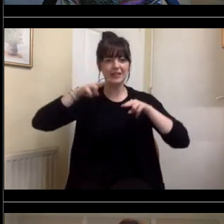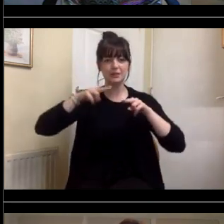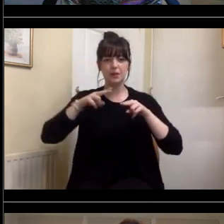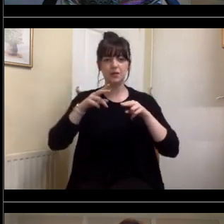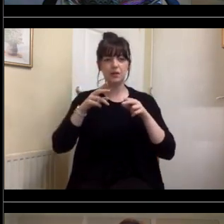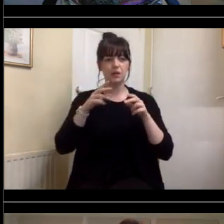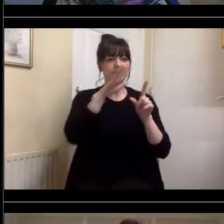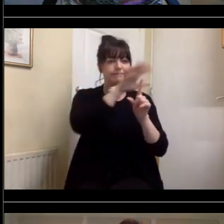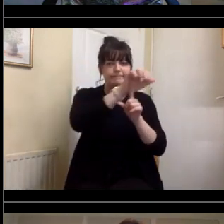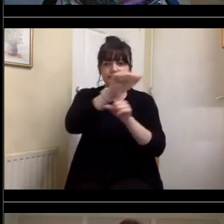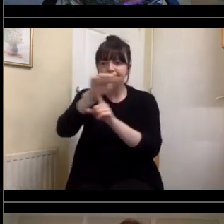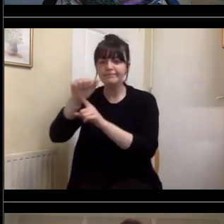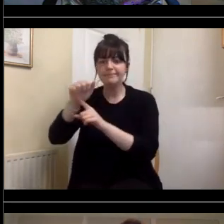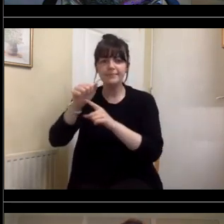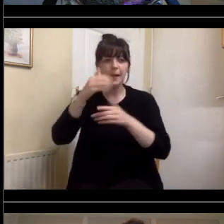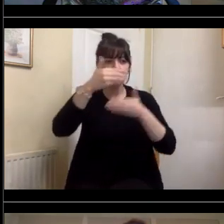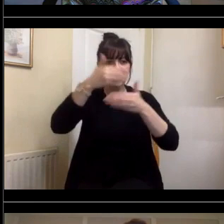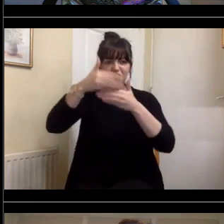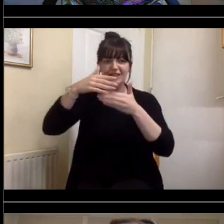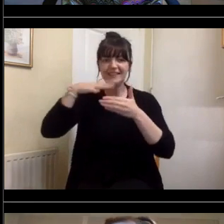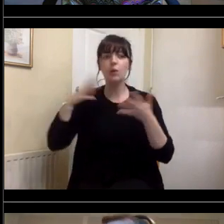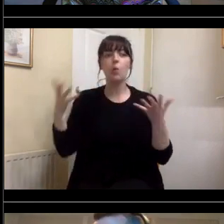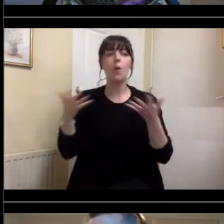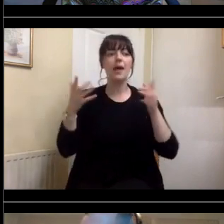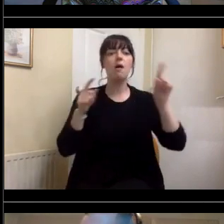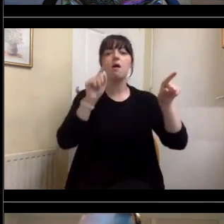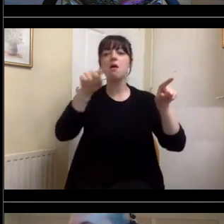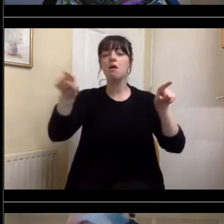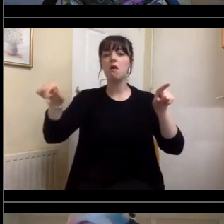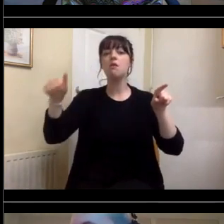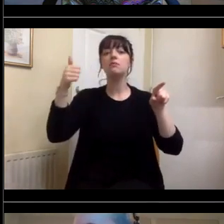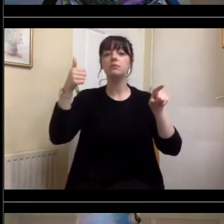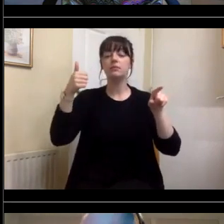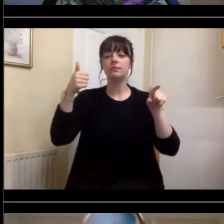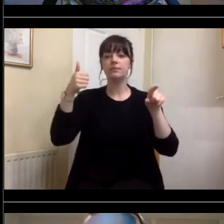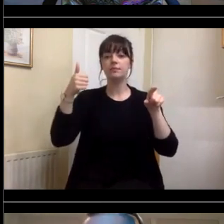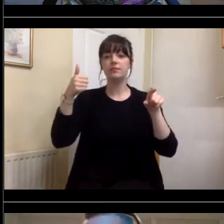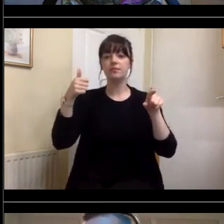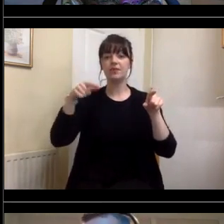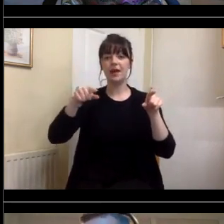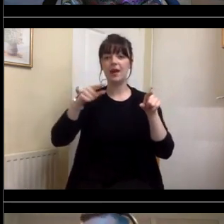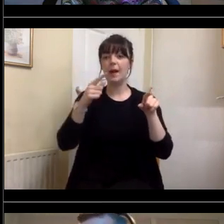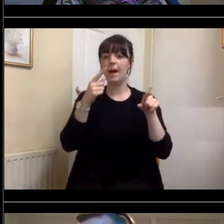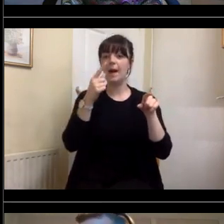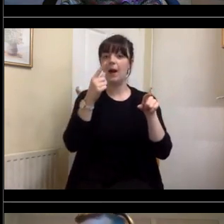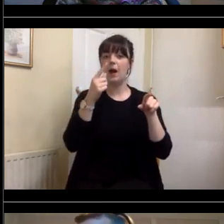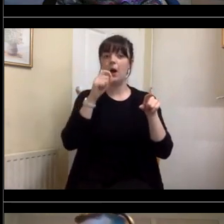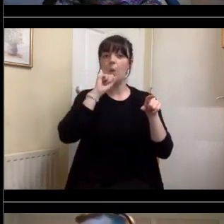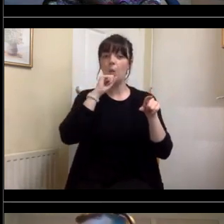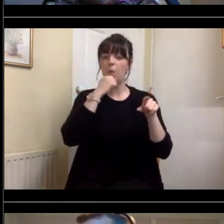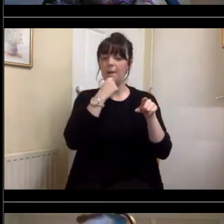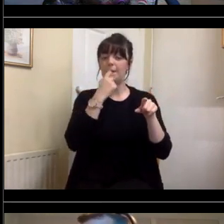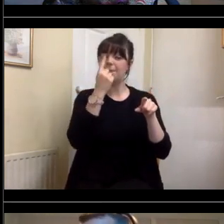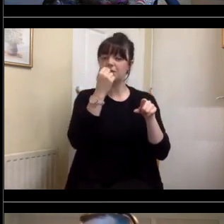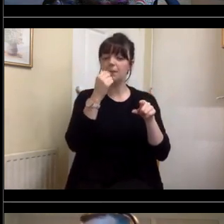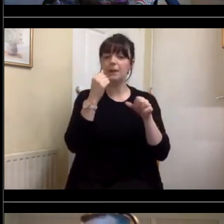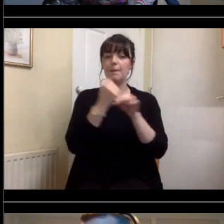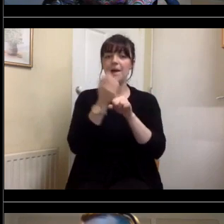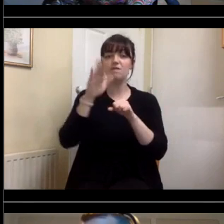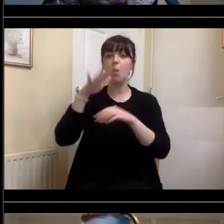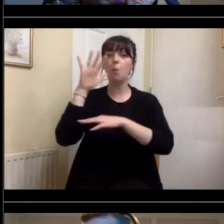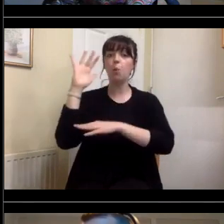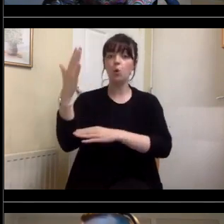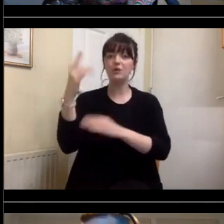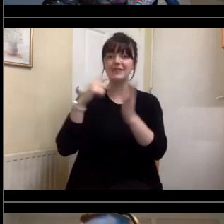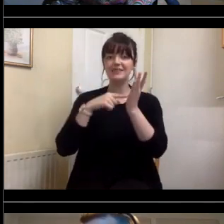the noise barriers. They're likely to be made of timber, but they